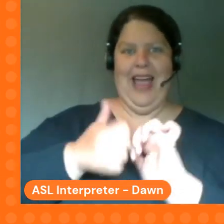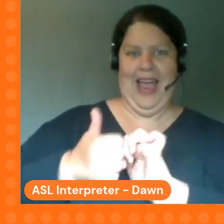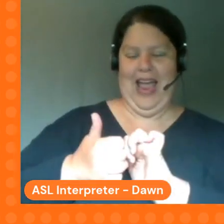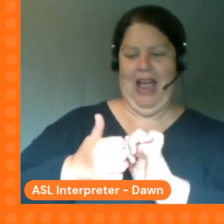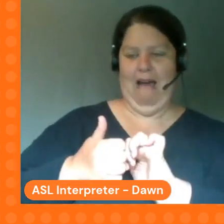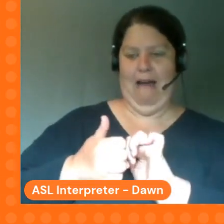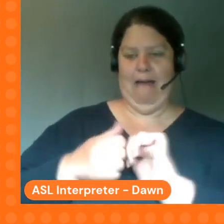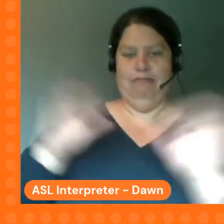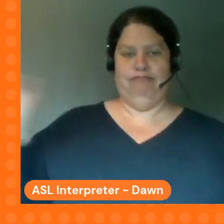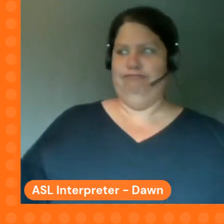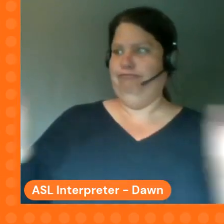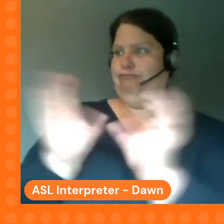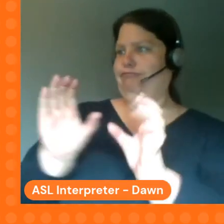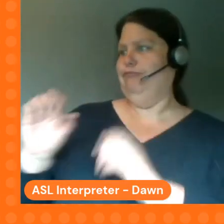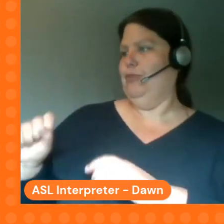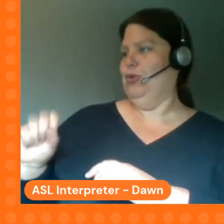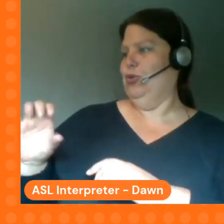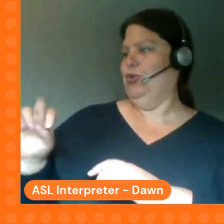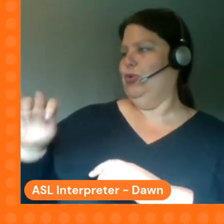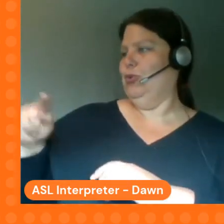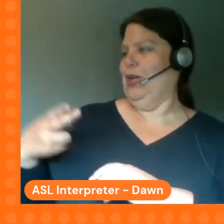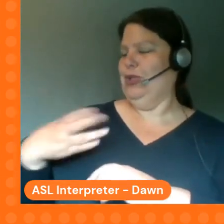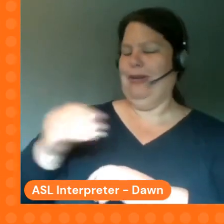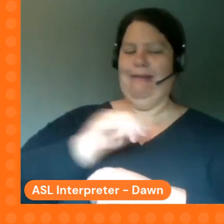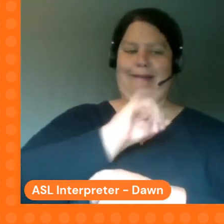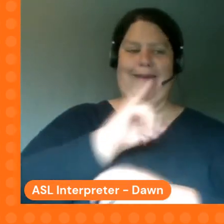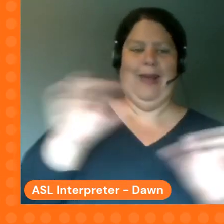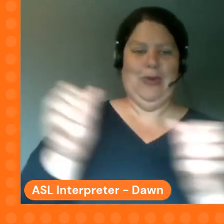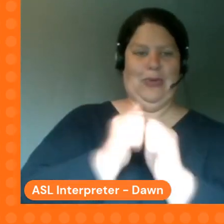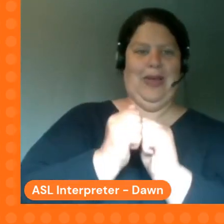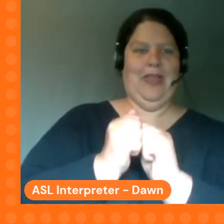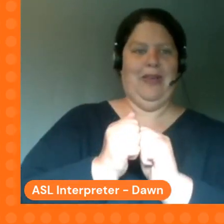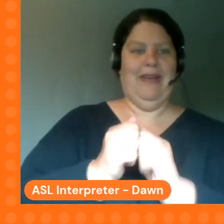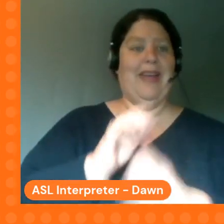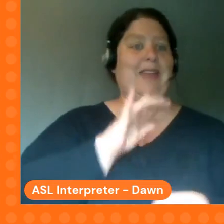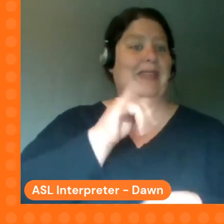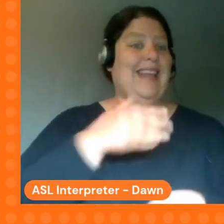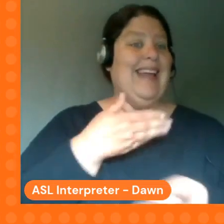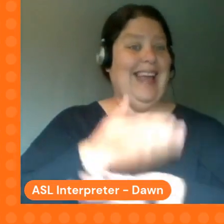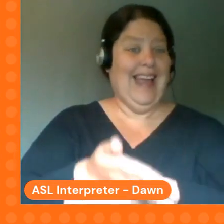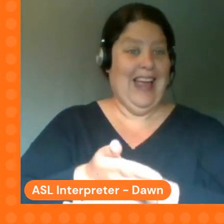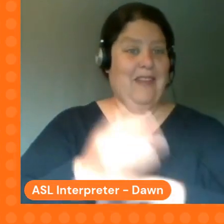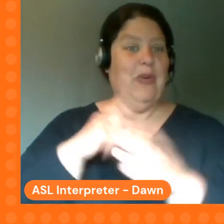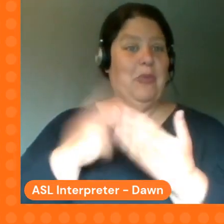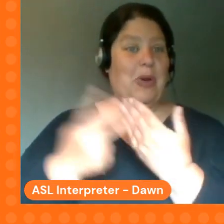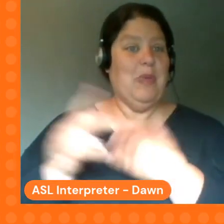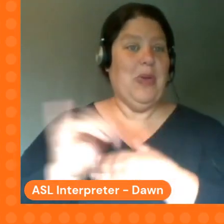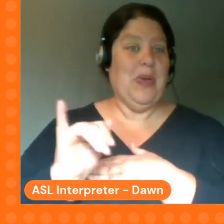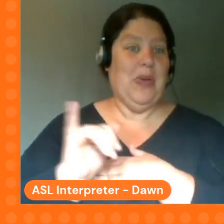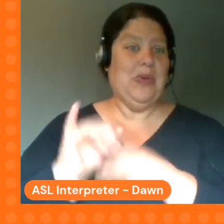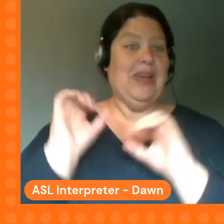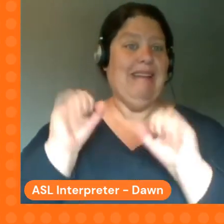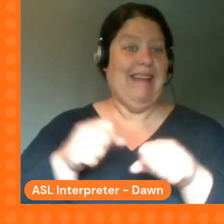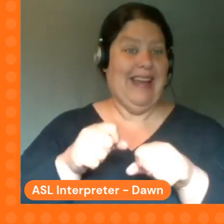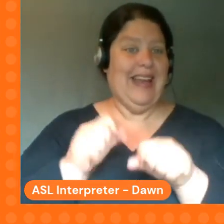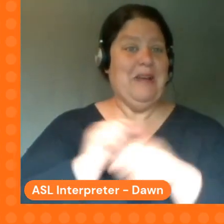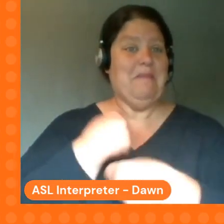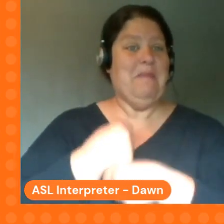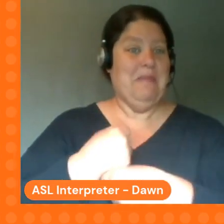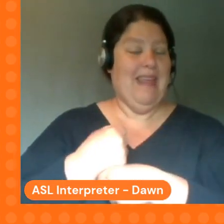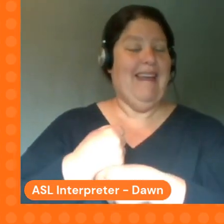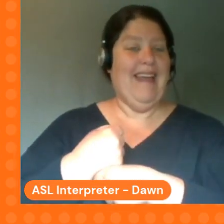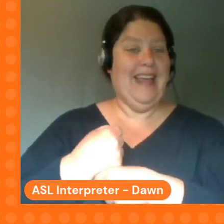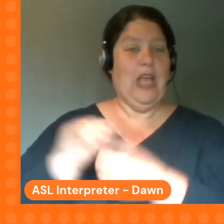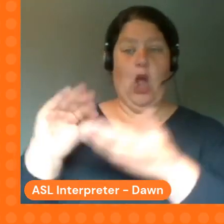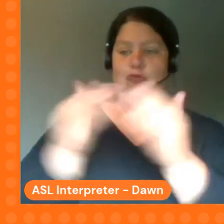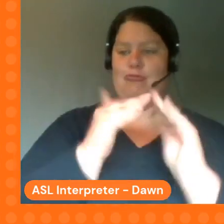lesson. And even after like our trainer programs, they also create their own community to share